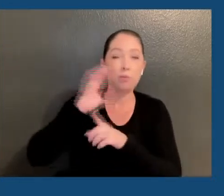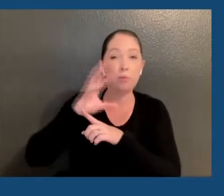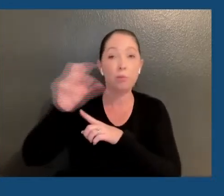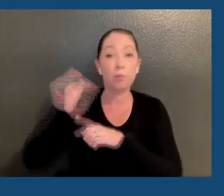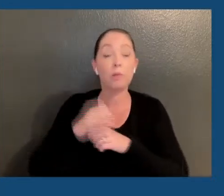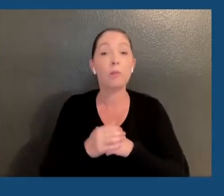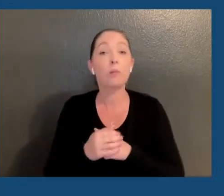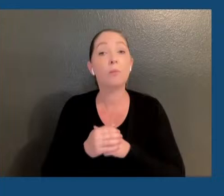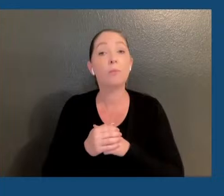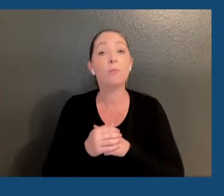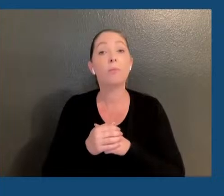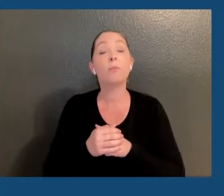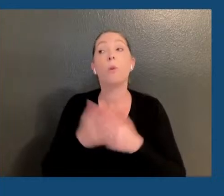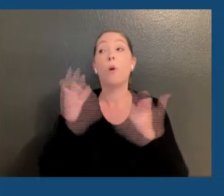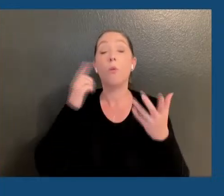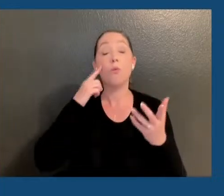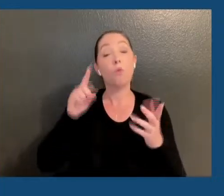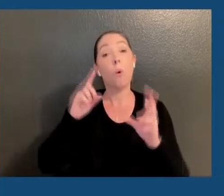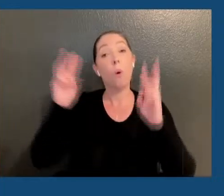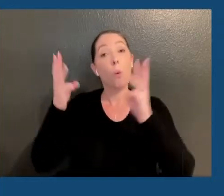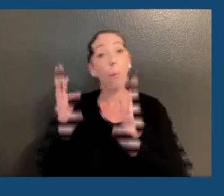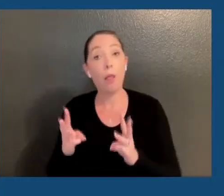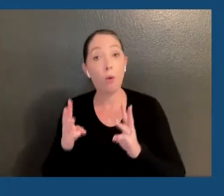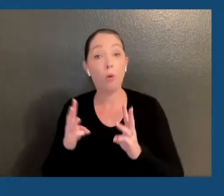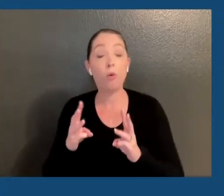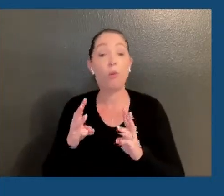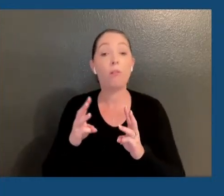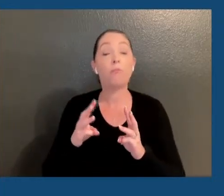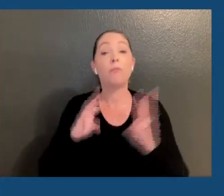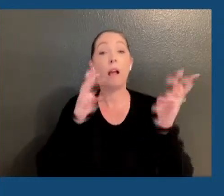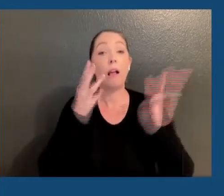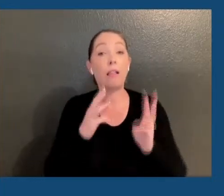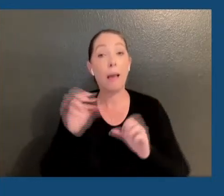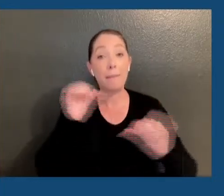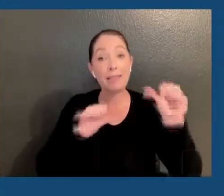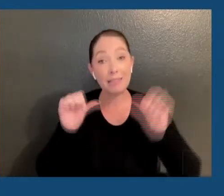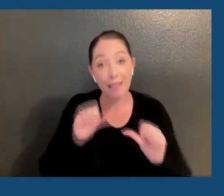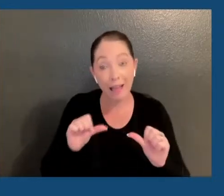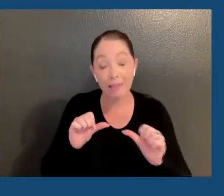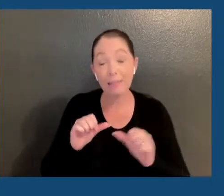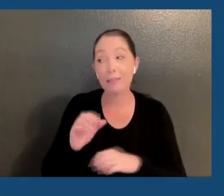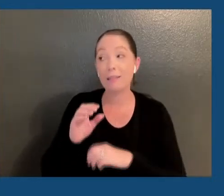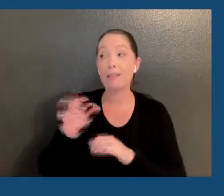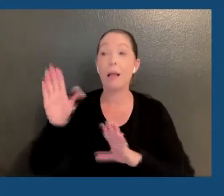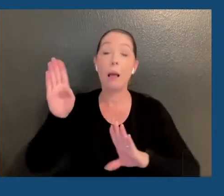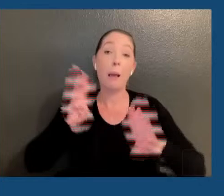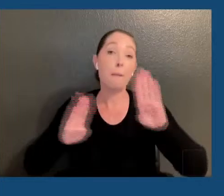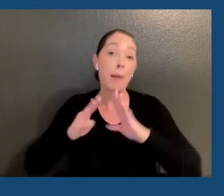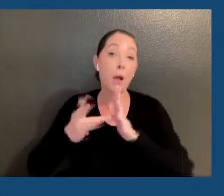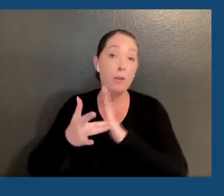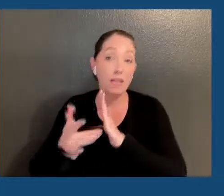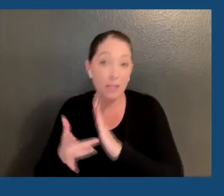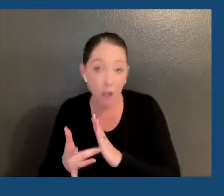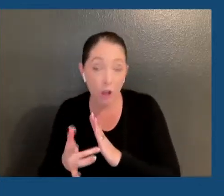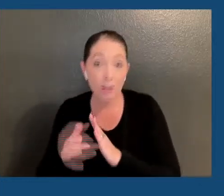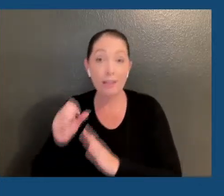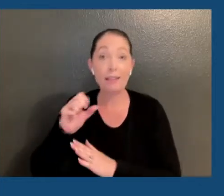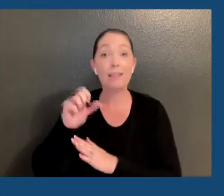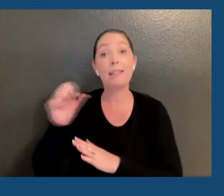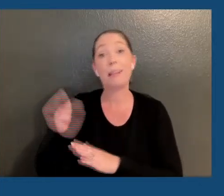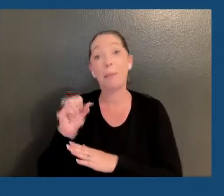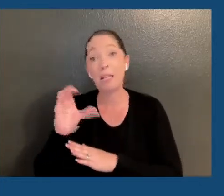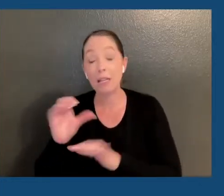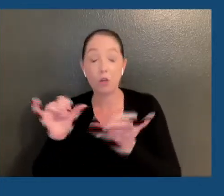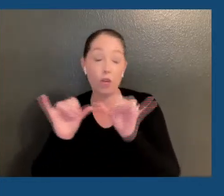like weather and climate science, biotechnology, public policy, cybersecurity, semiconductor engineering,